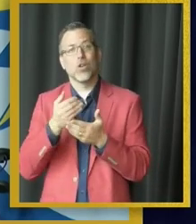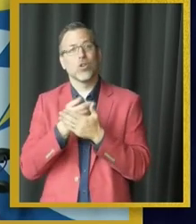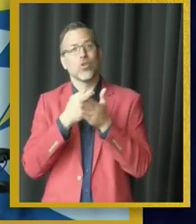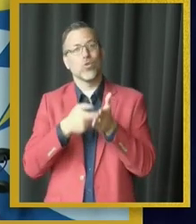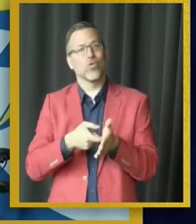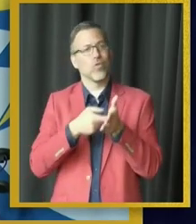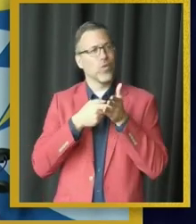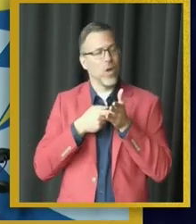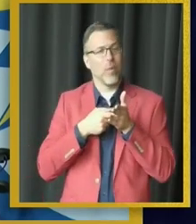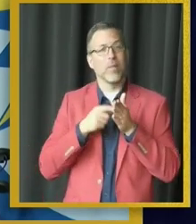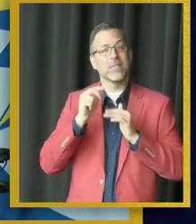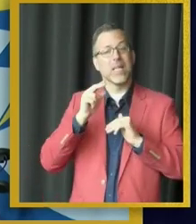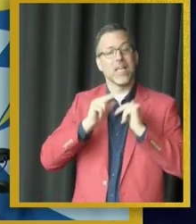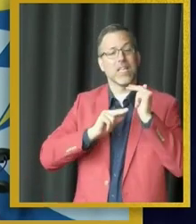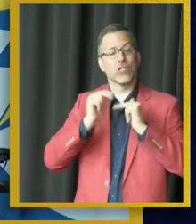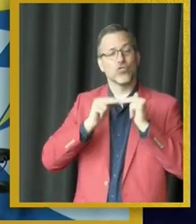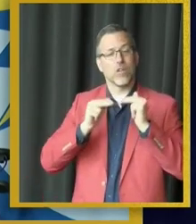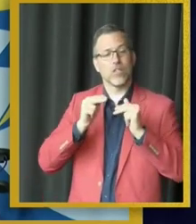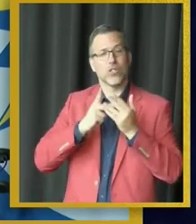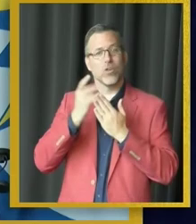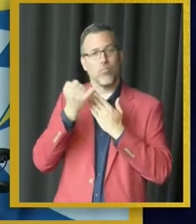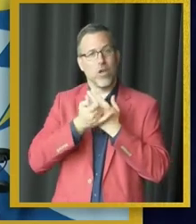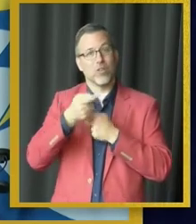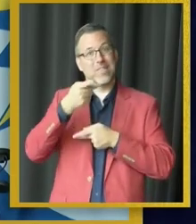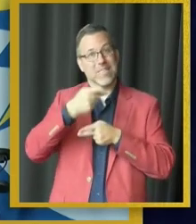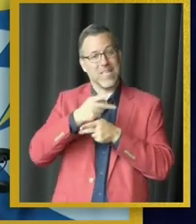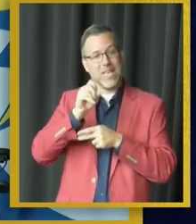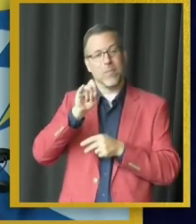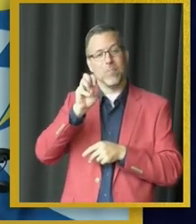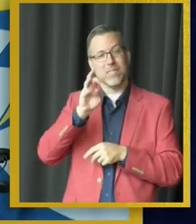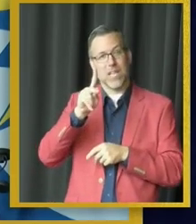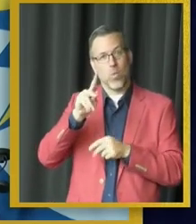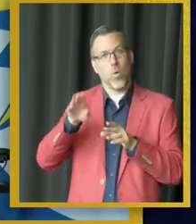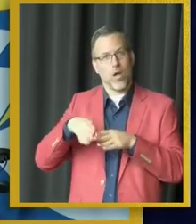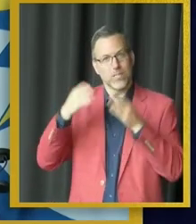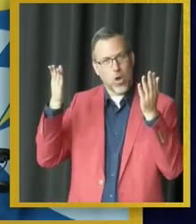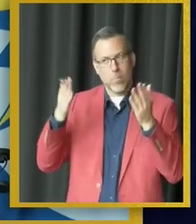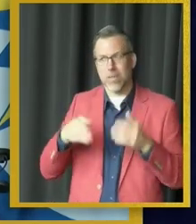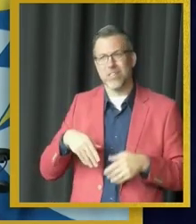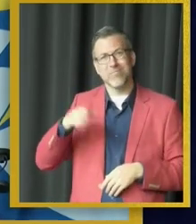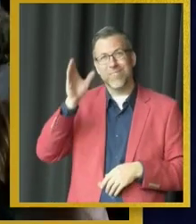construction projects keep sidewalks open.